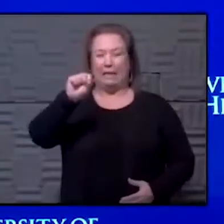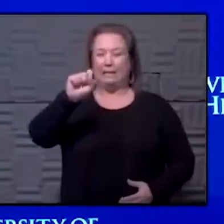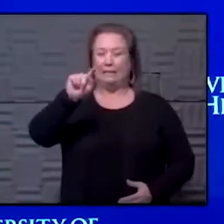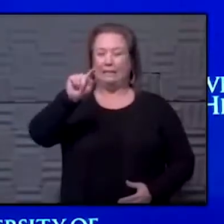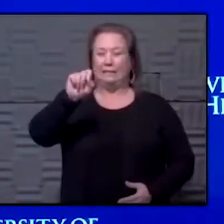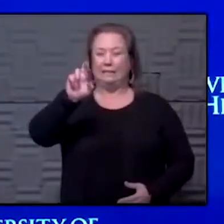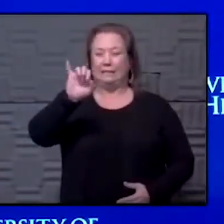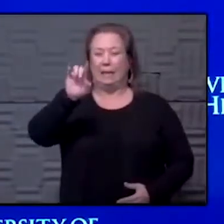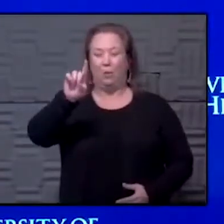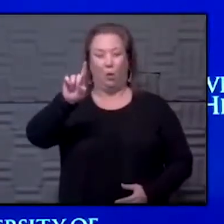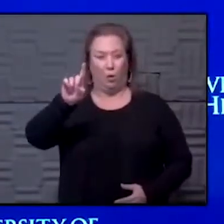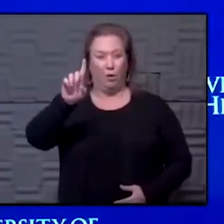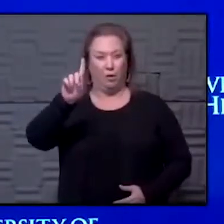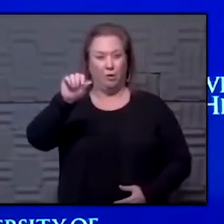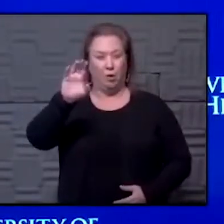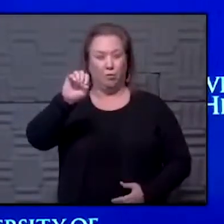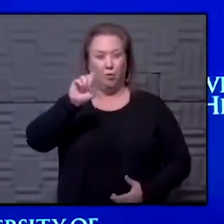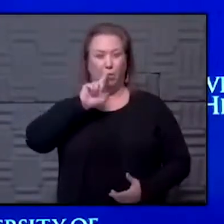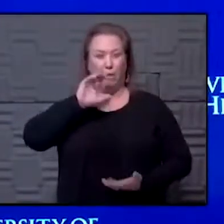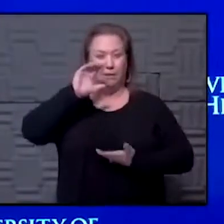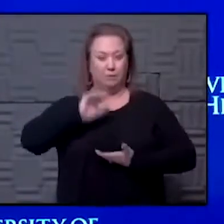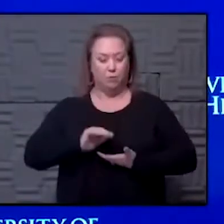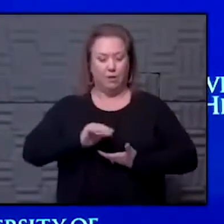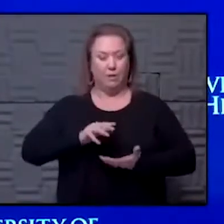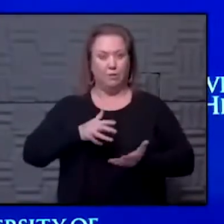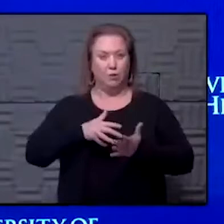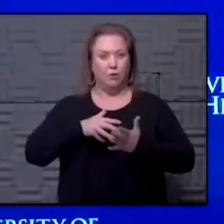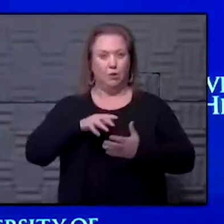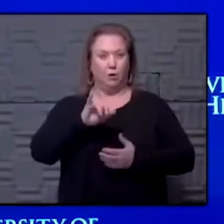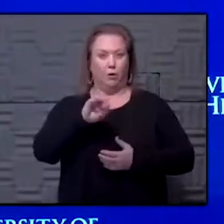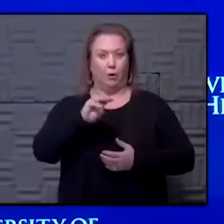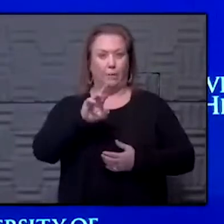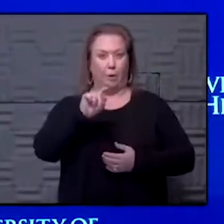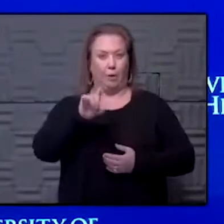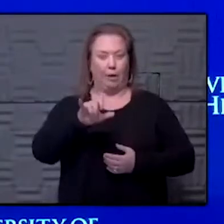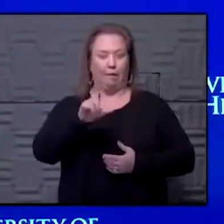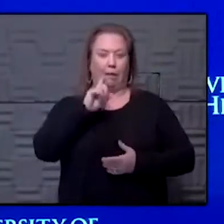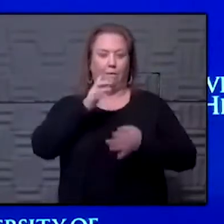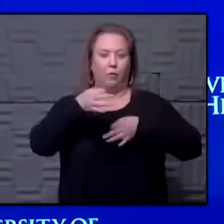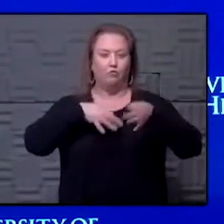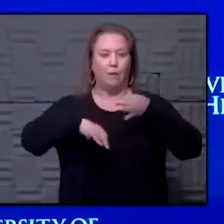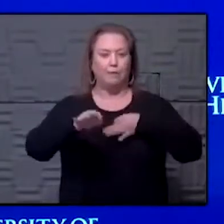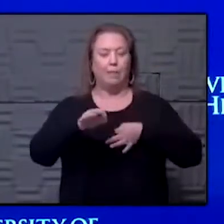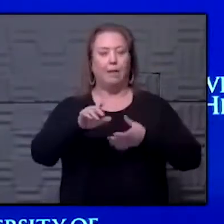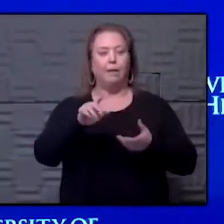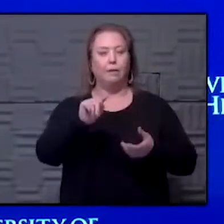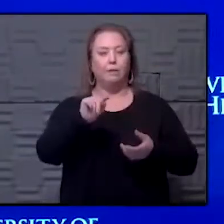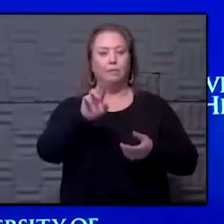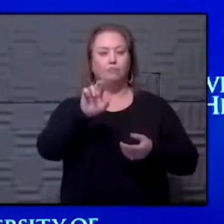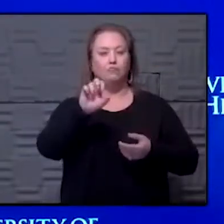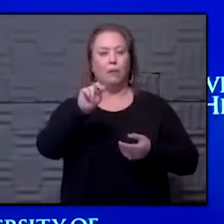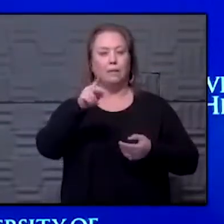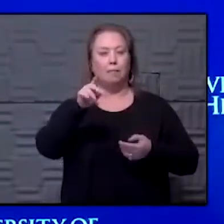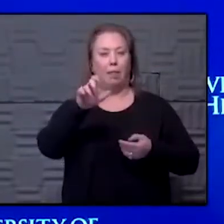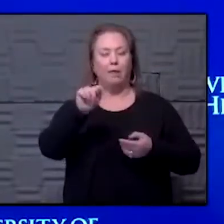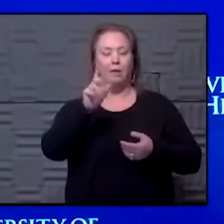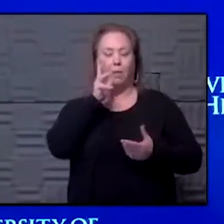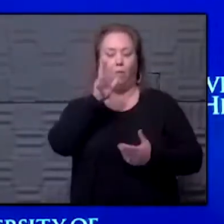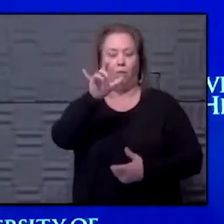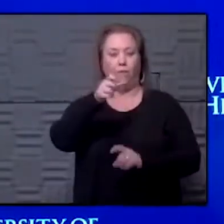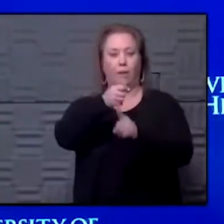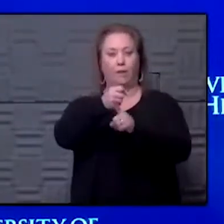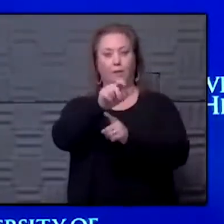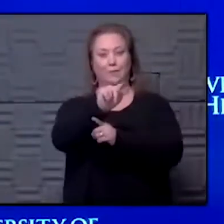or drugs that truly suppress your immune system, like you're going to go get a transplant, well, that may be true. We have actually ended